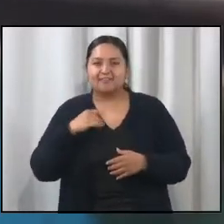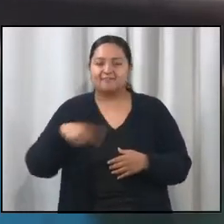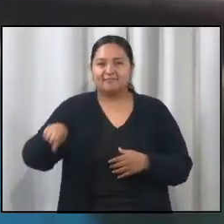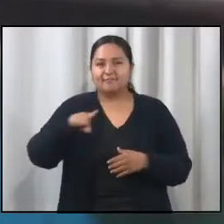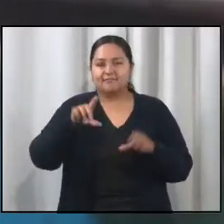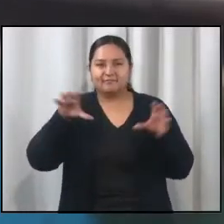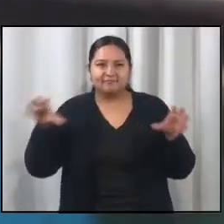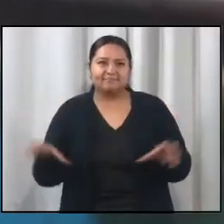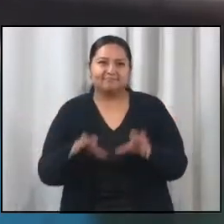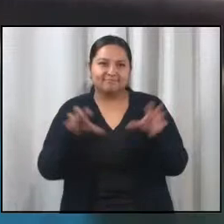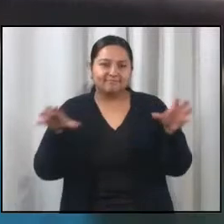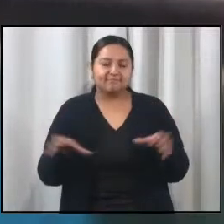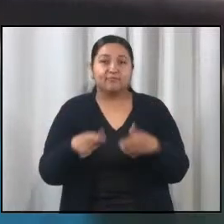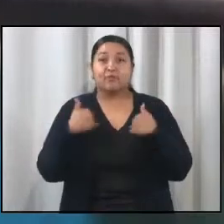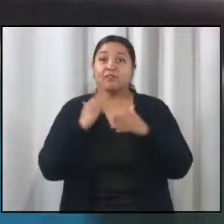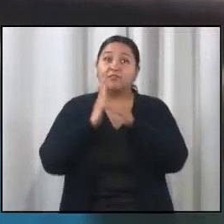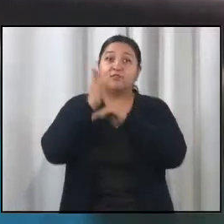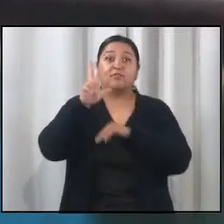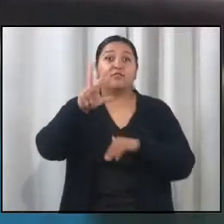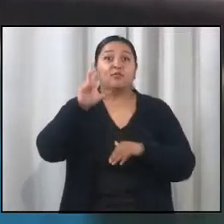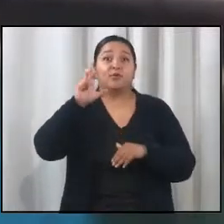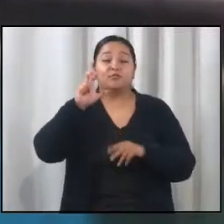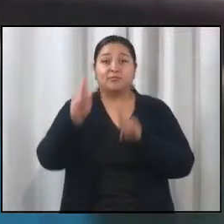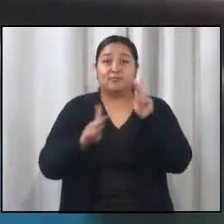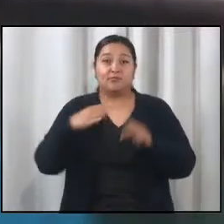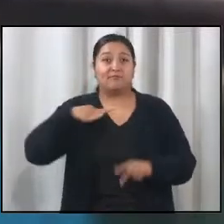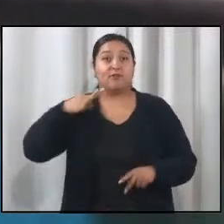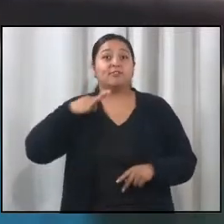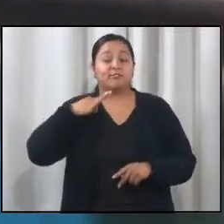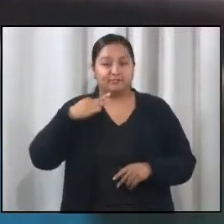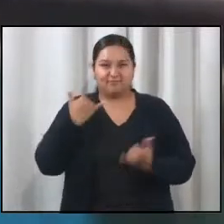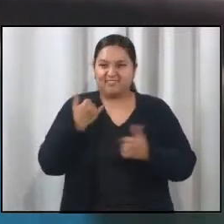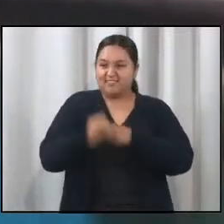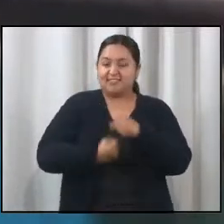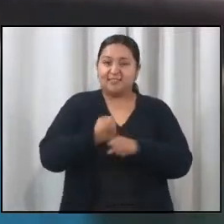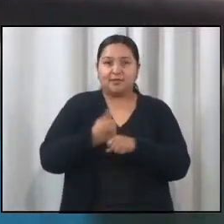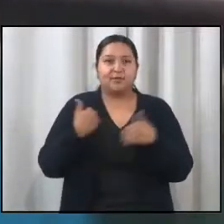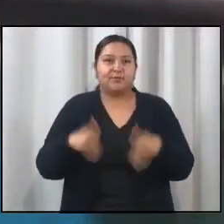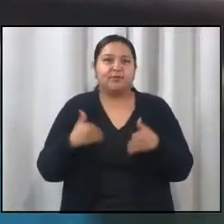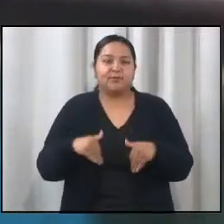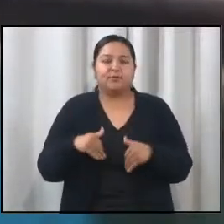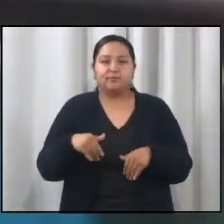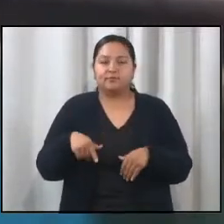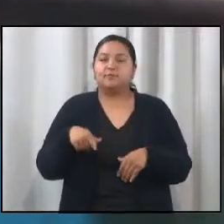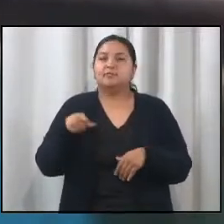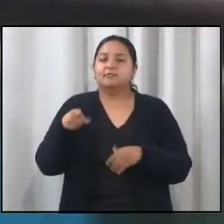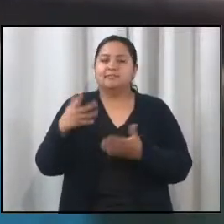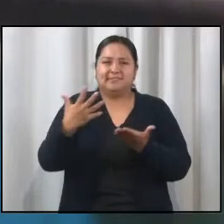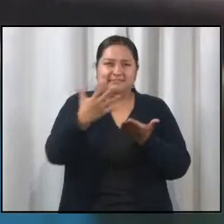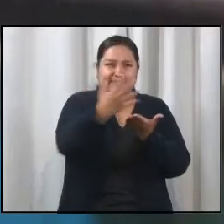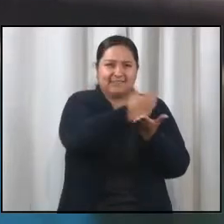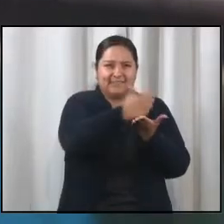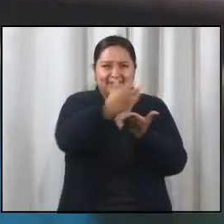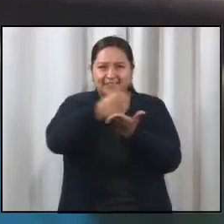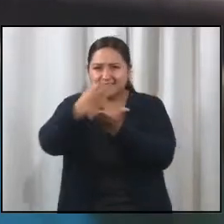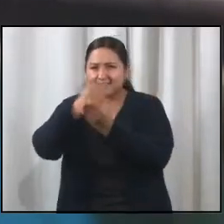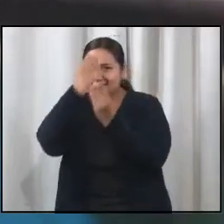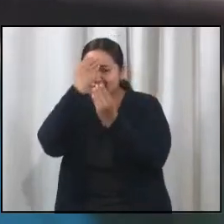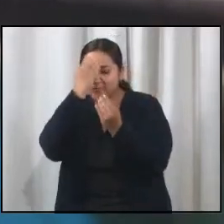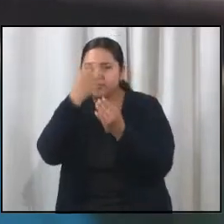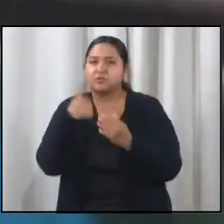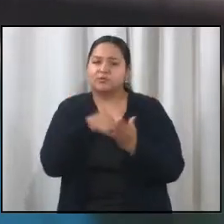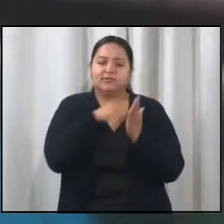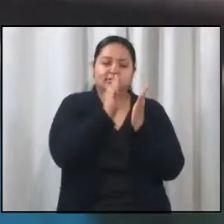300 volunteers that came out this year. They give us the ability to develop the annual report and to analyze what's